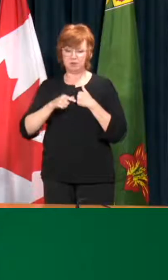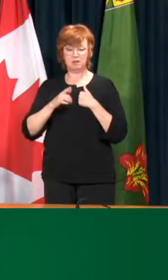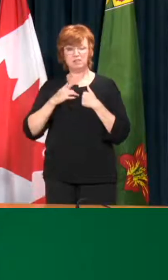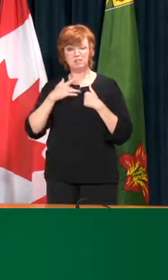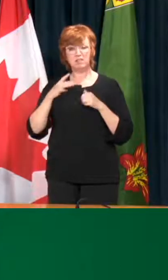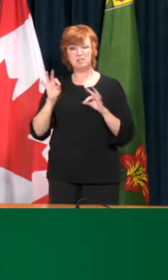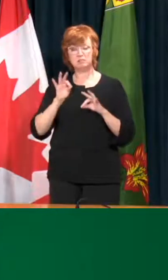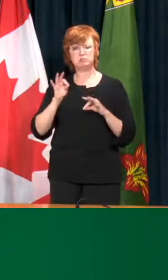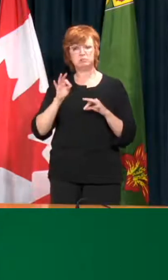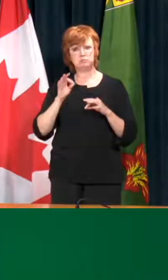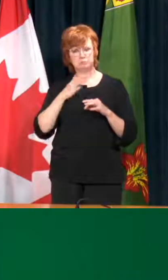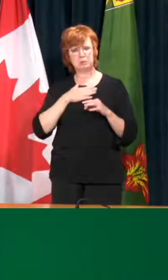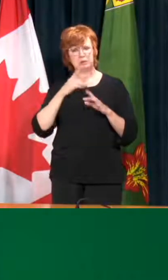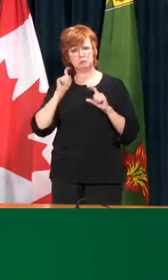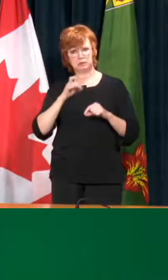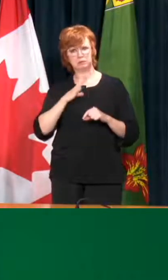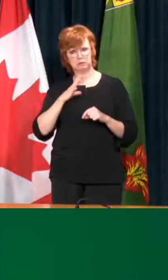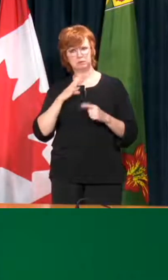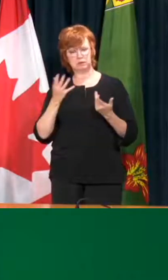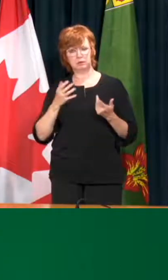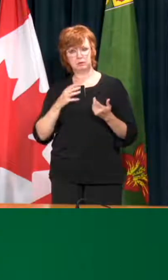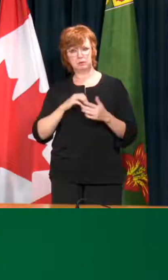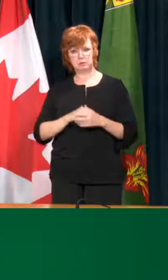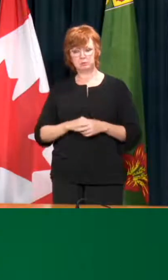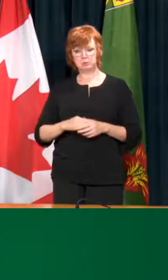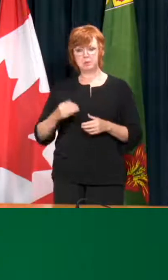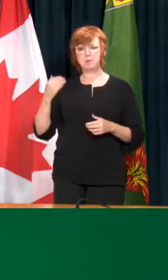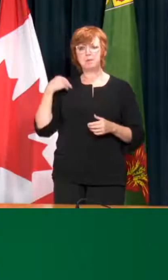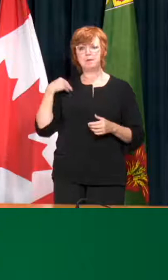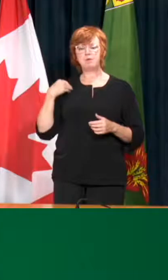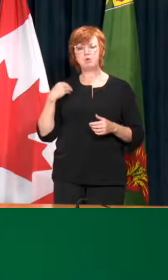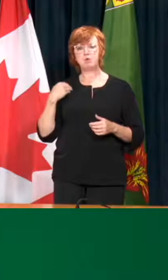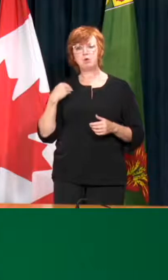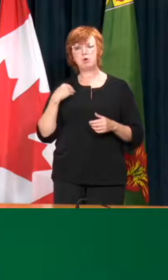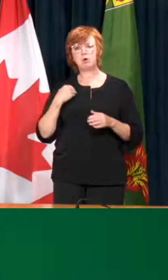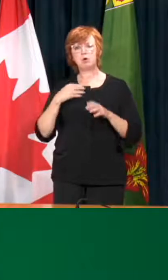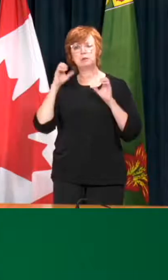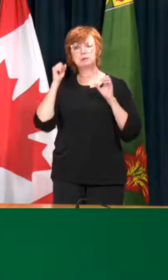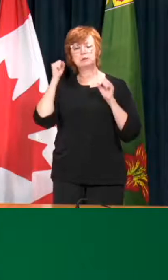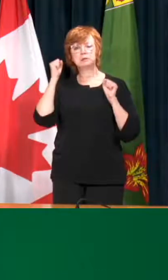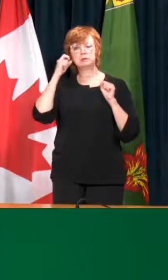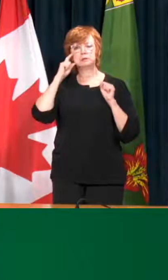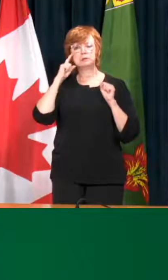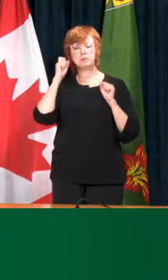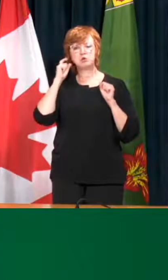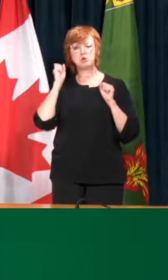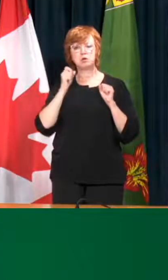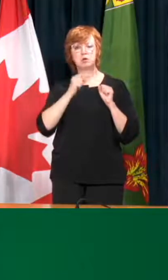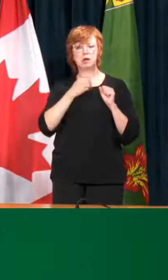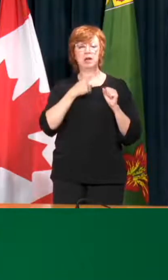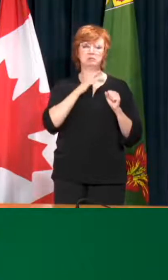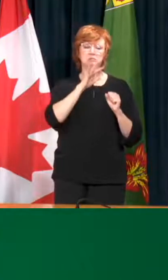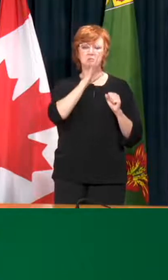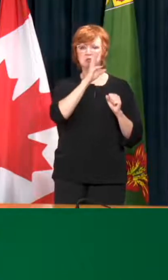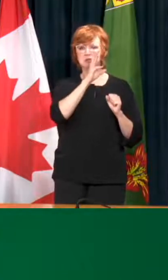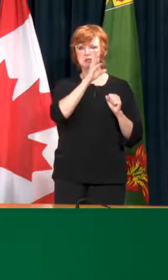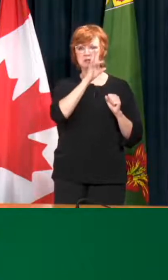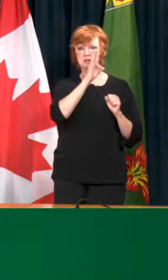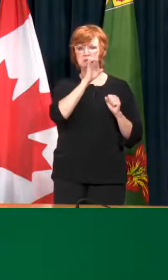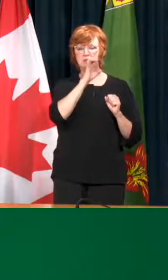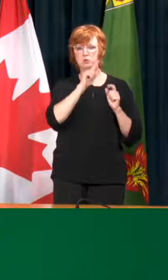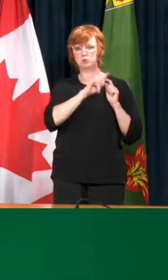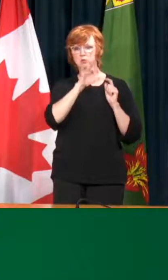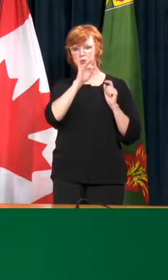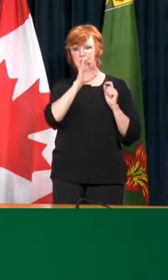summer came, our overall testing numbers went down from around 700, 800 a day to around 400 to 600 per day. But we do want to